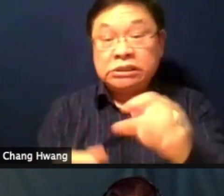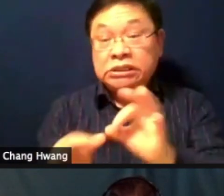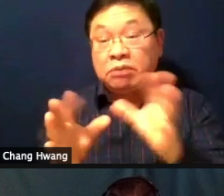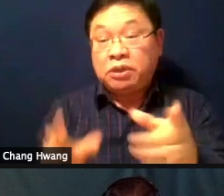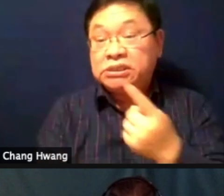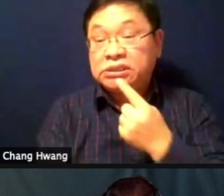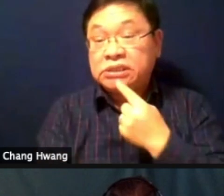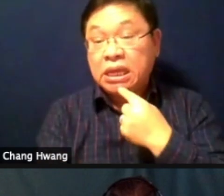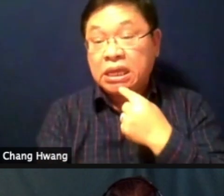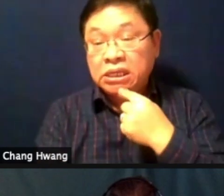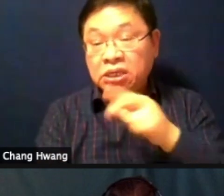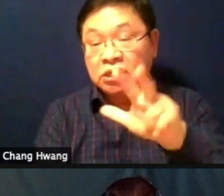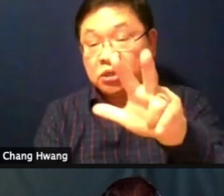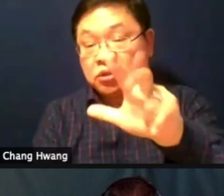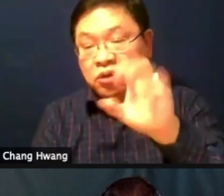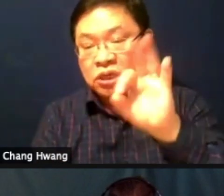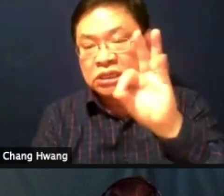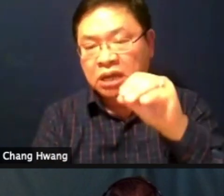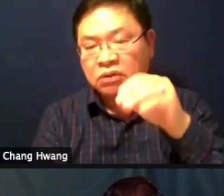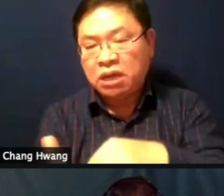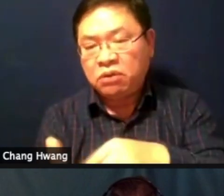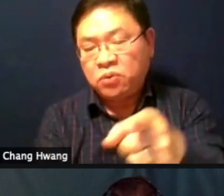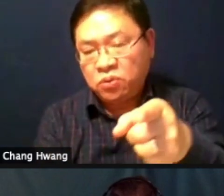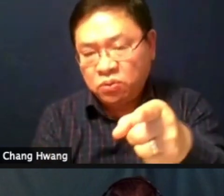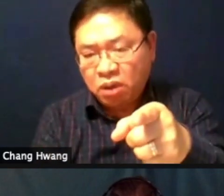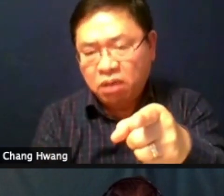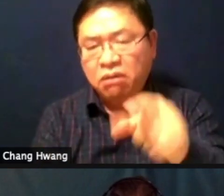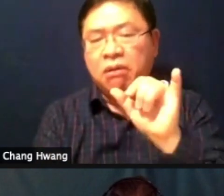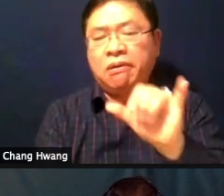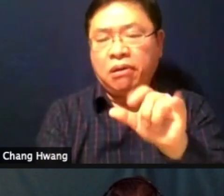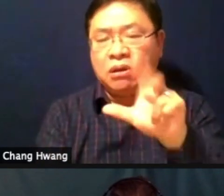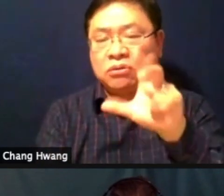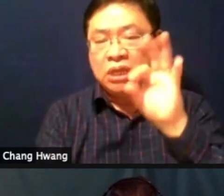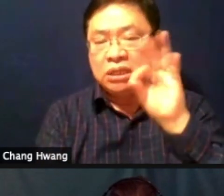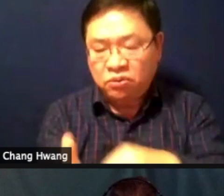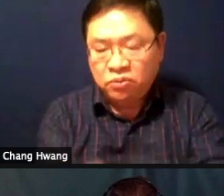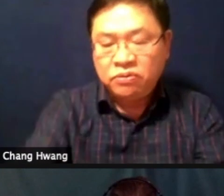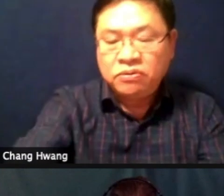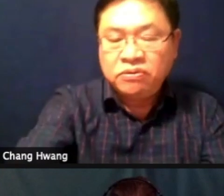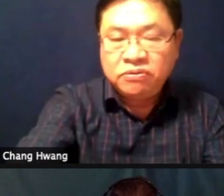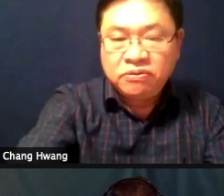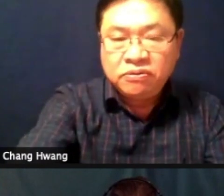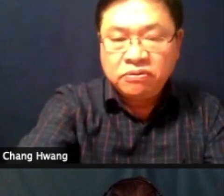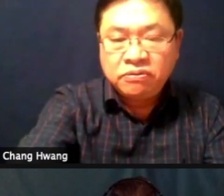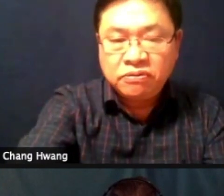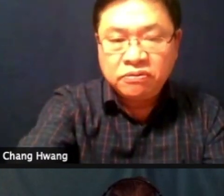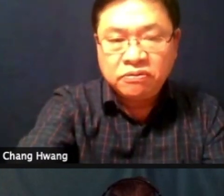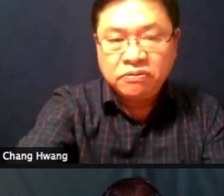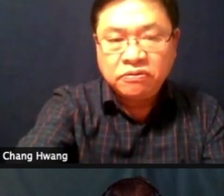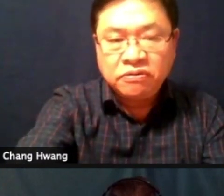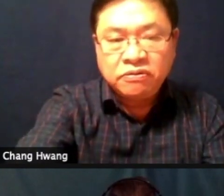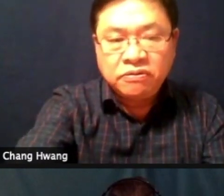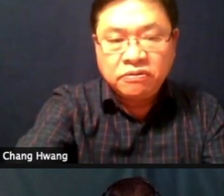And so with that information, having asked sign language interpreters in the area, we approximate that it's